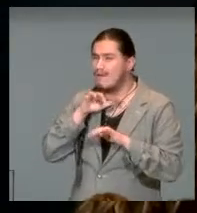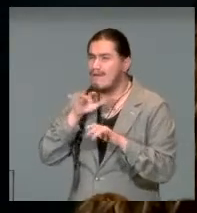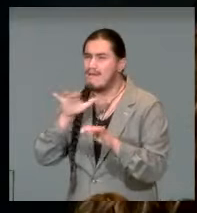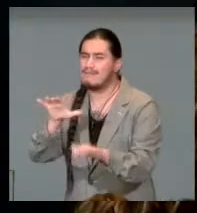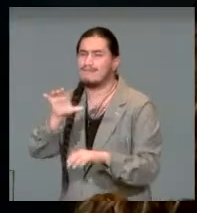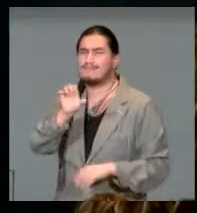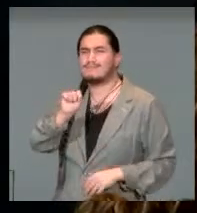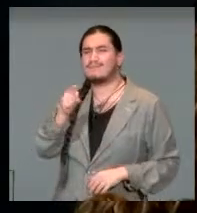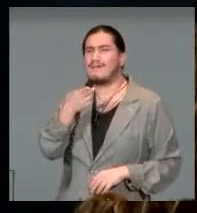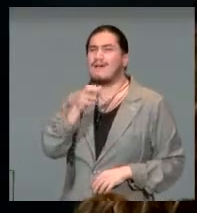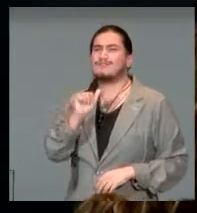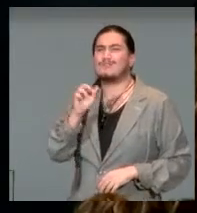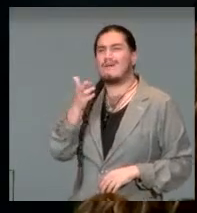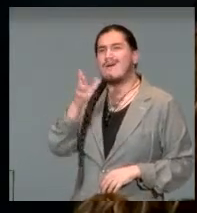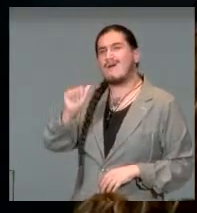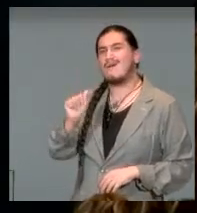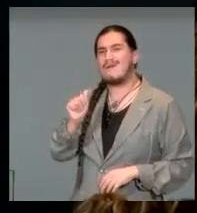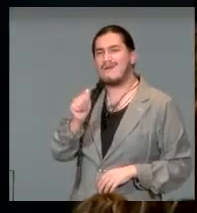for orange juice.